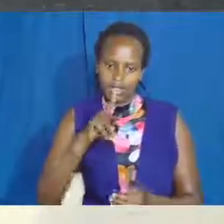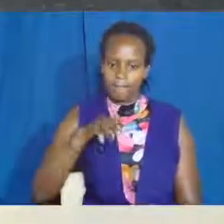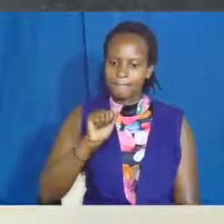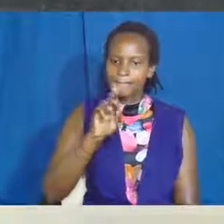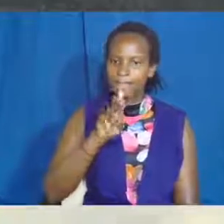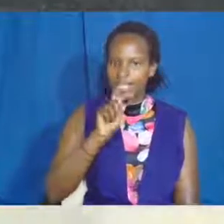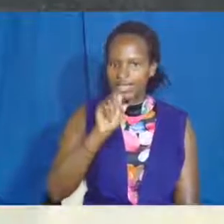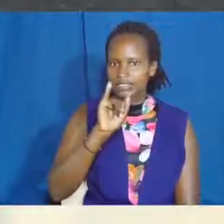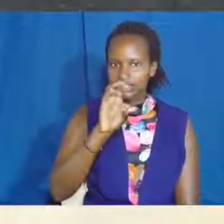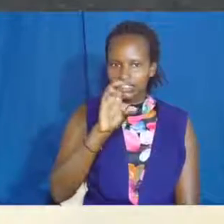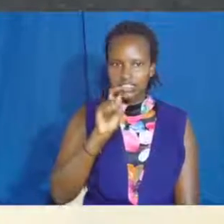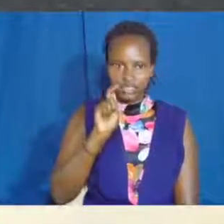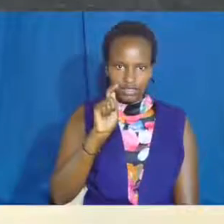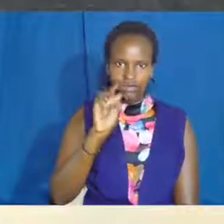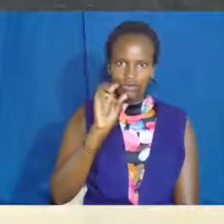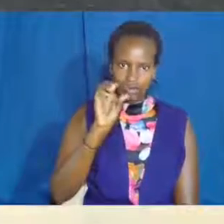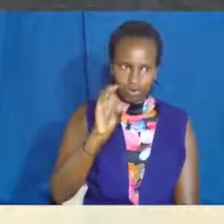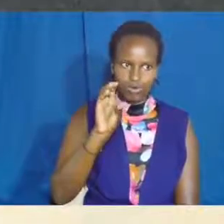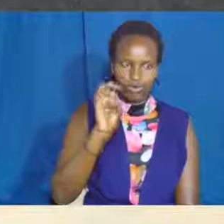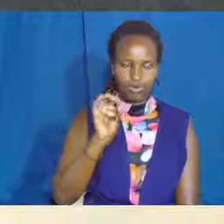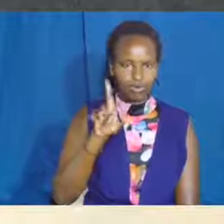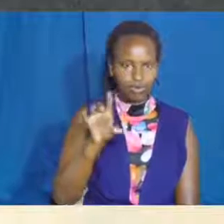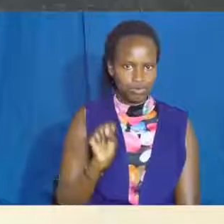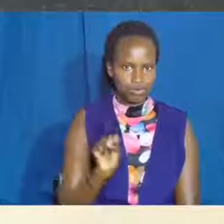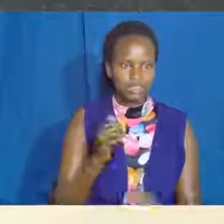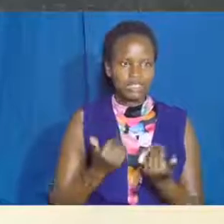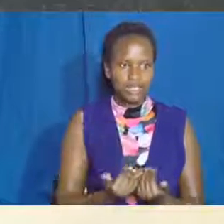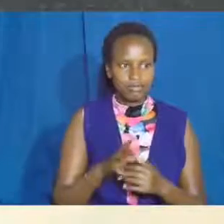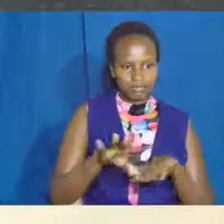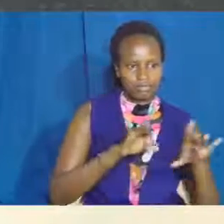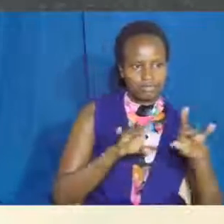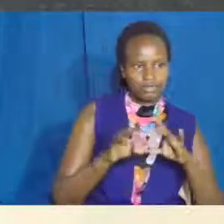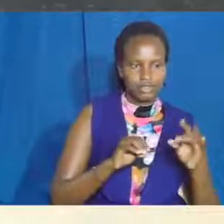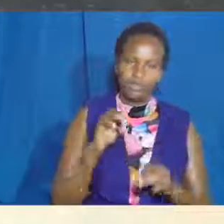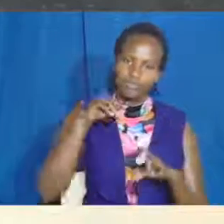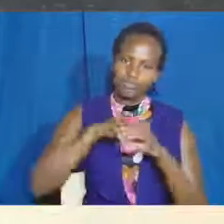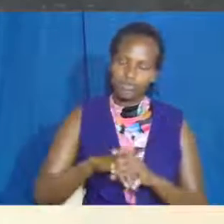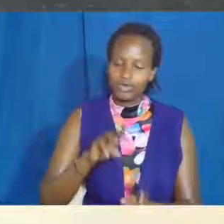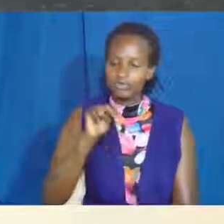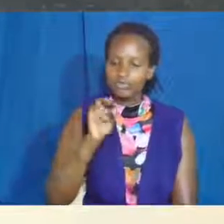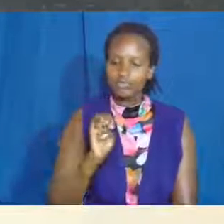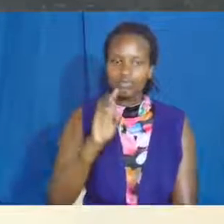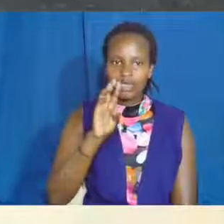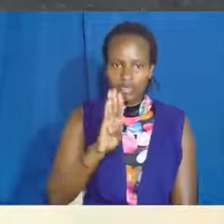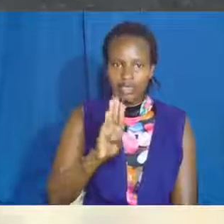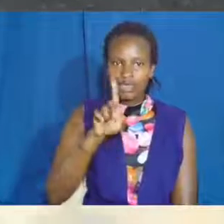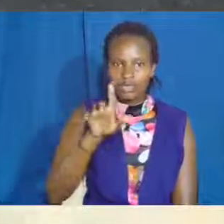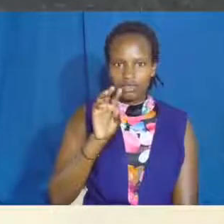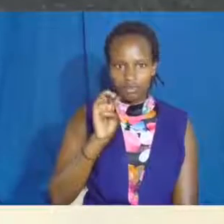plasma membrane, the plasma membrane is called a selective permeable membrane. All right? You can